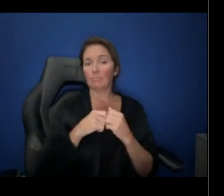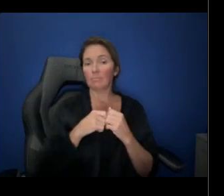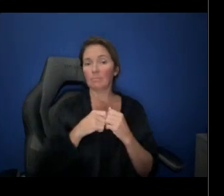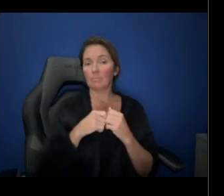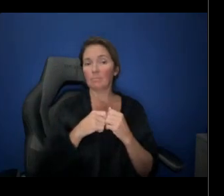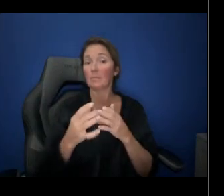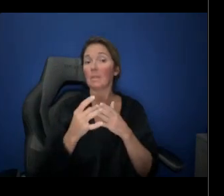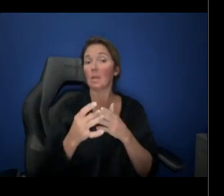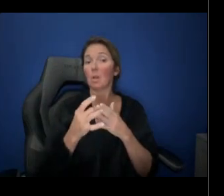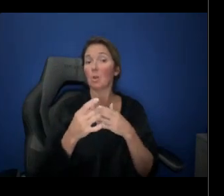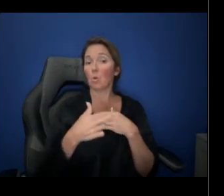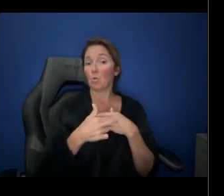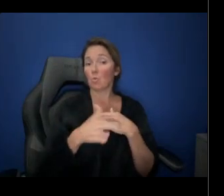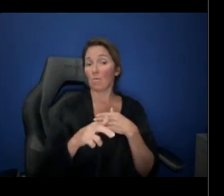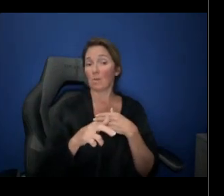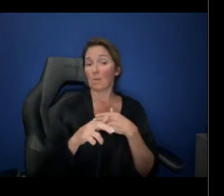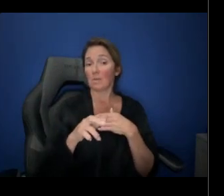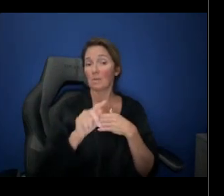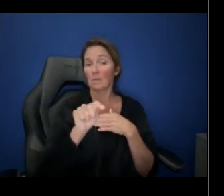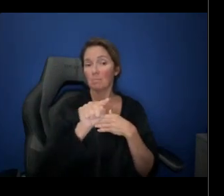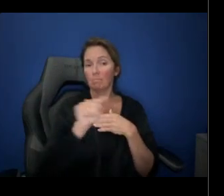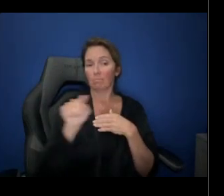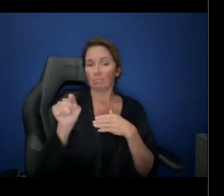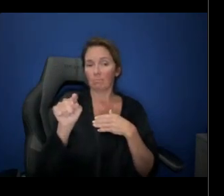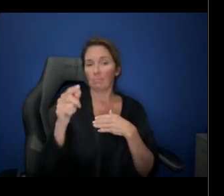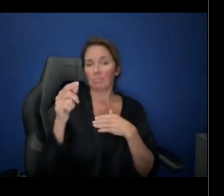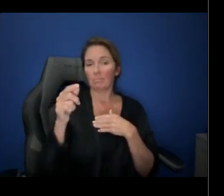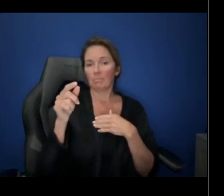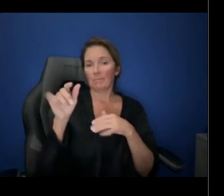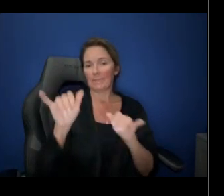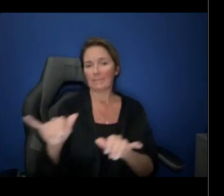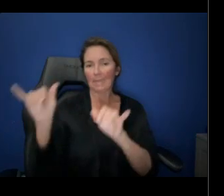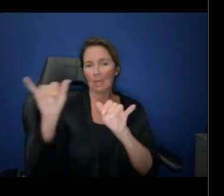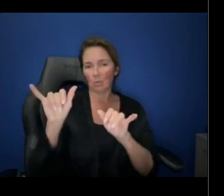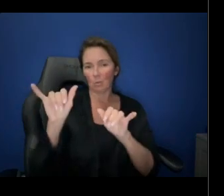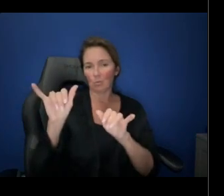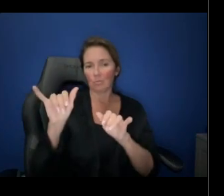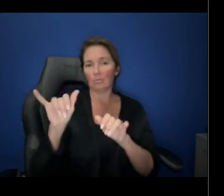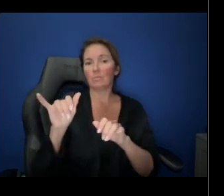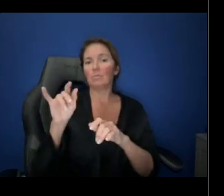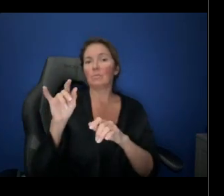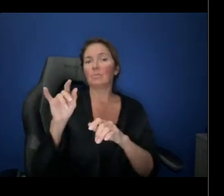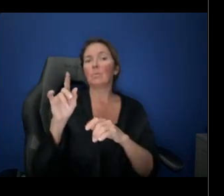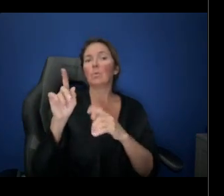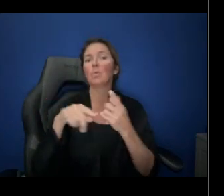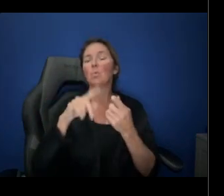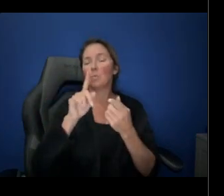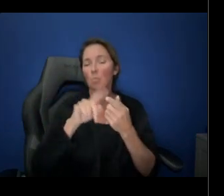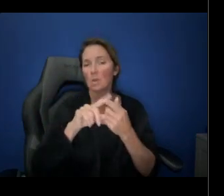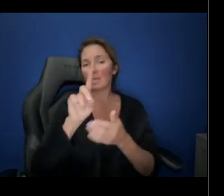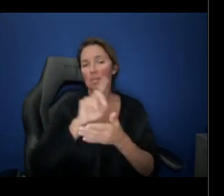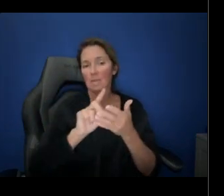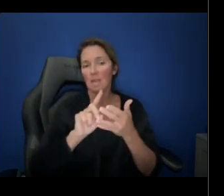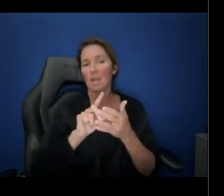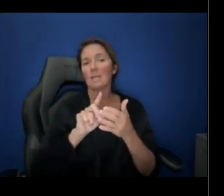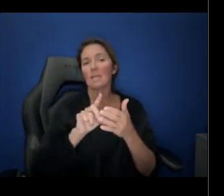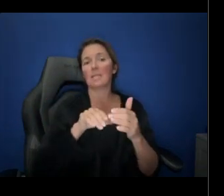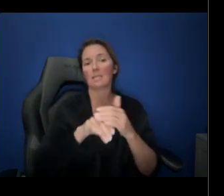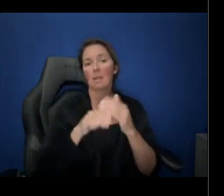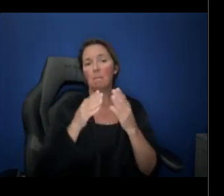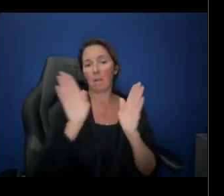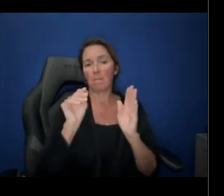the guidelines reference the blank standard when designing accessible public and